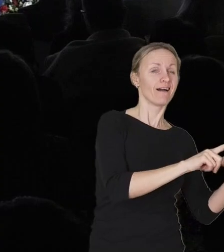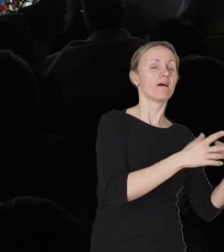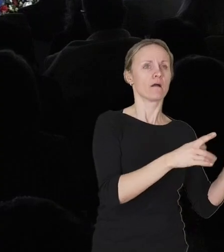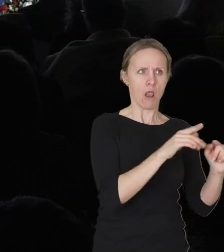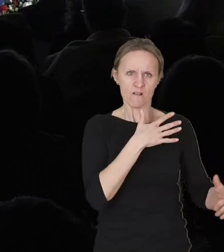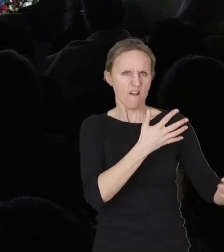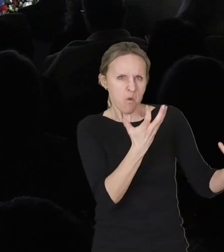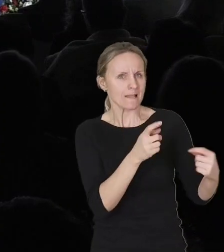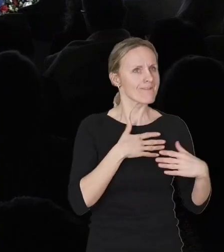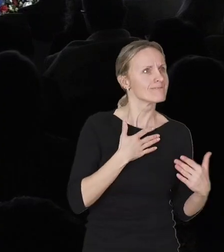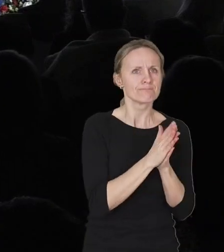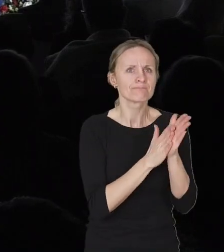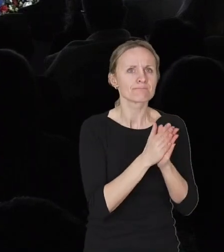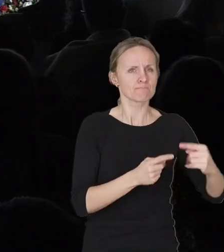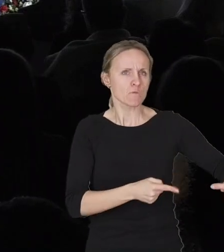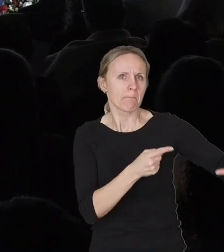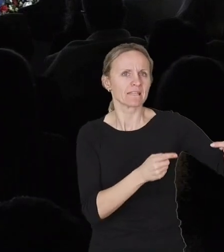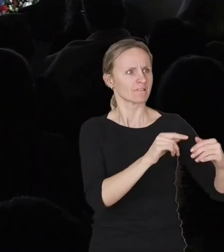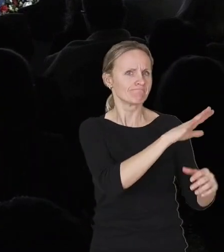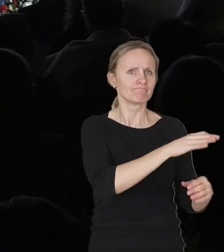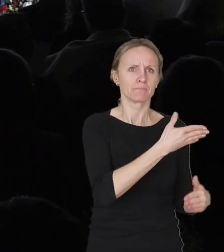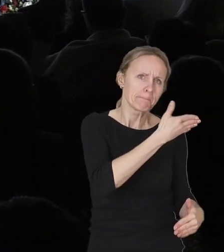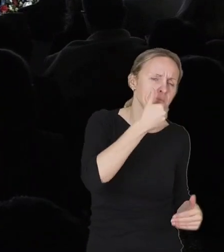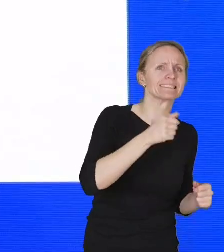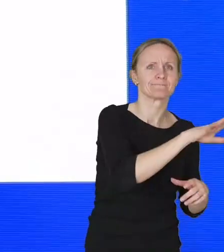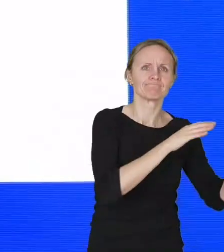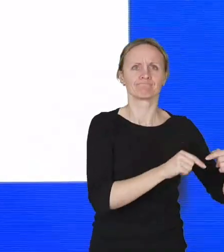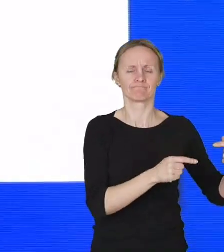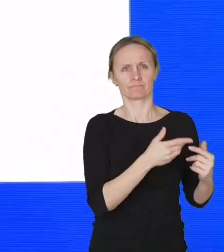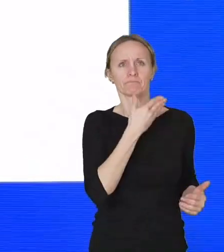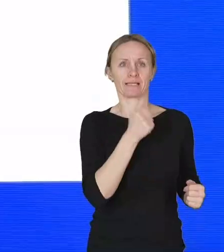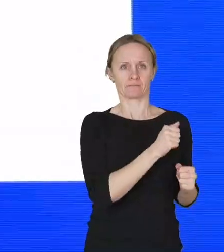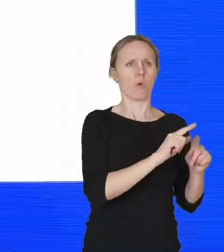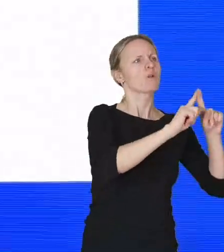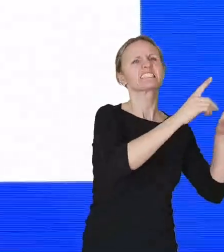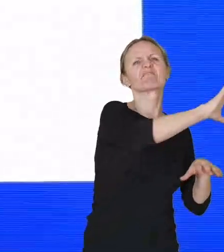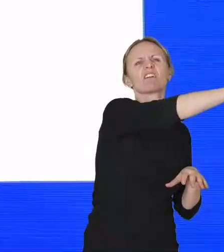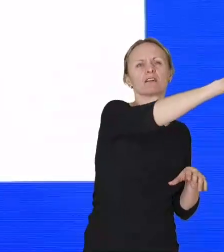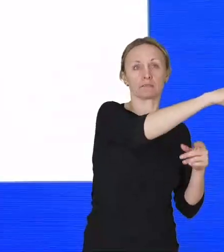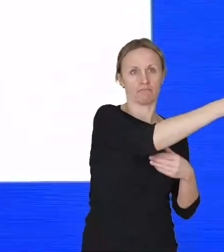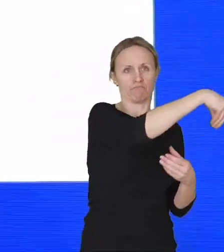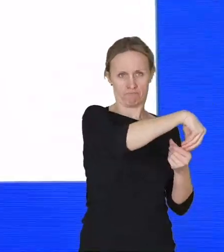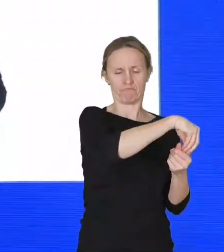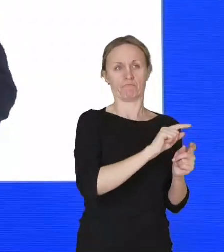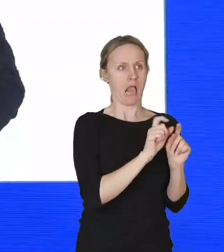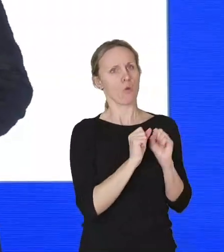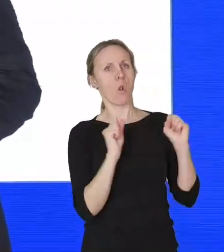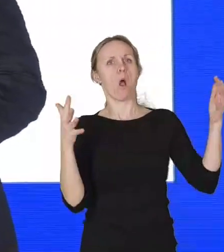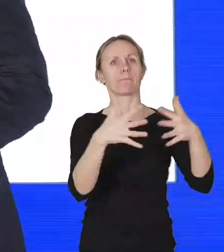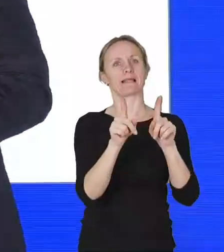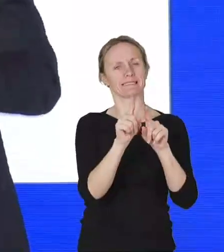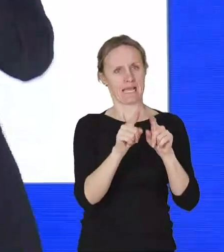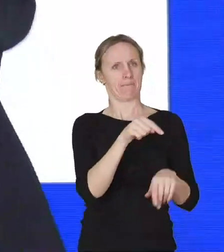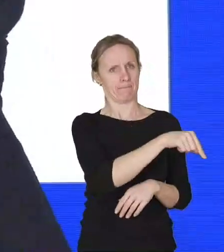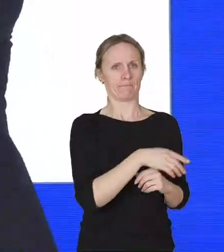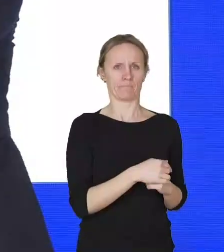need to still help them a little bit here and there. So these are the huge challenges which we have. And